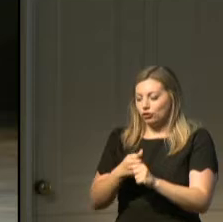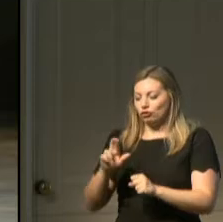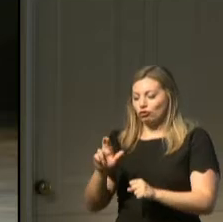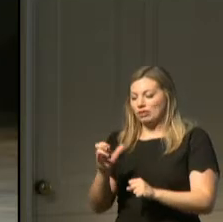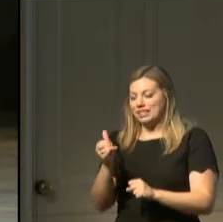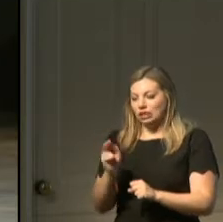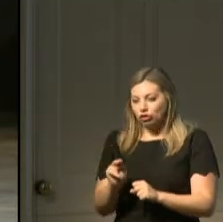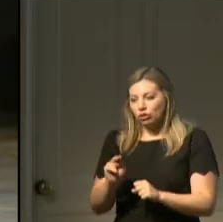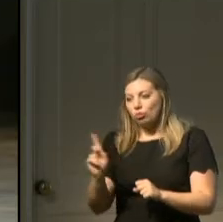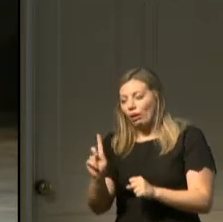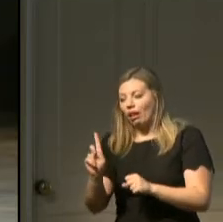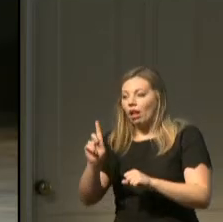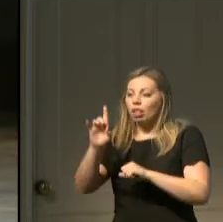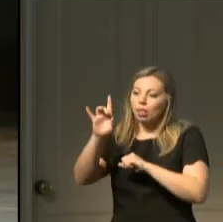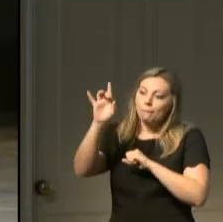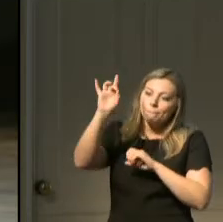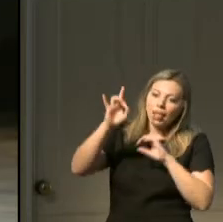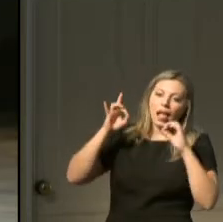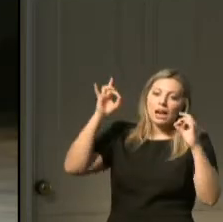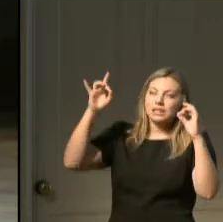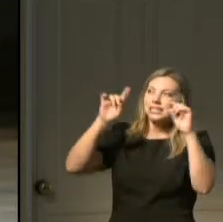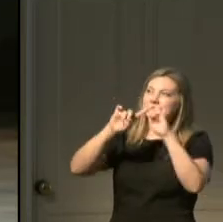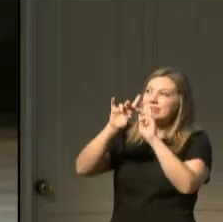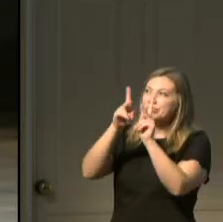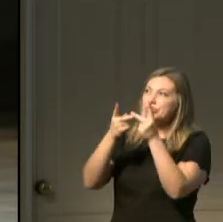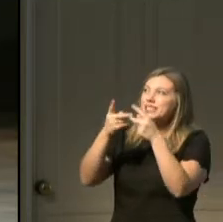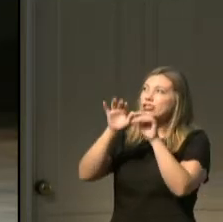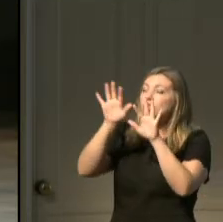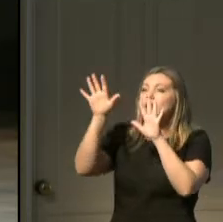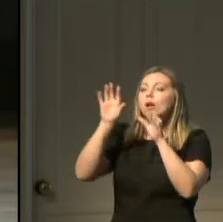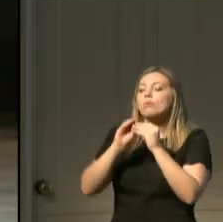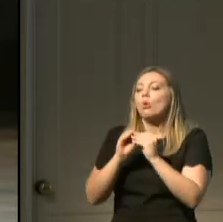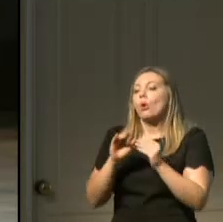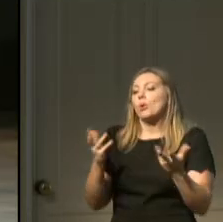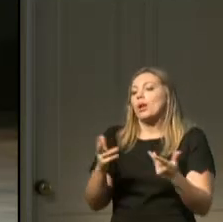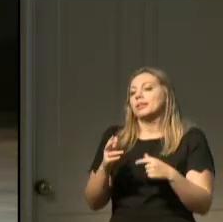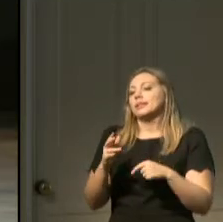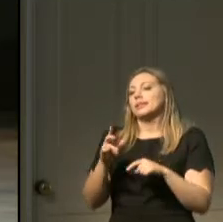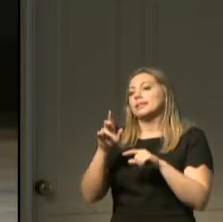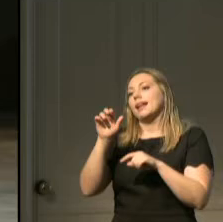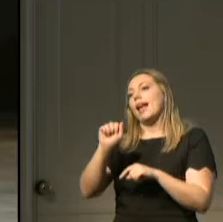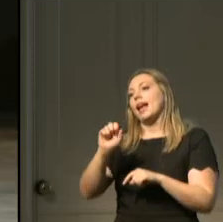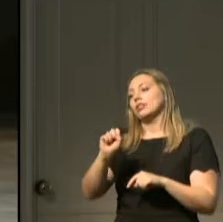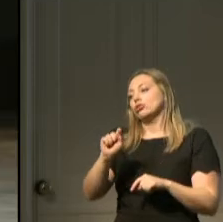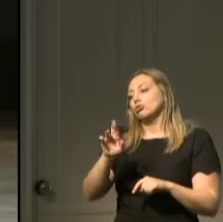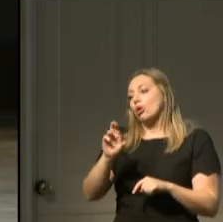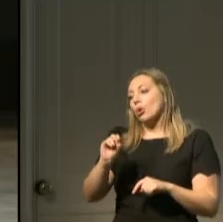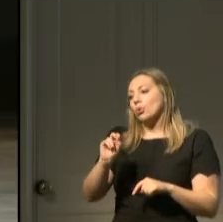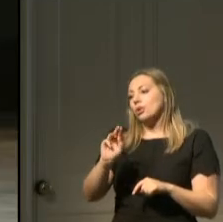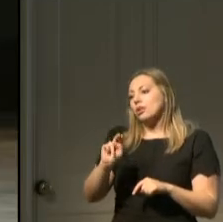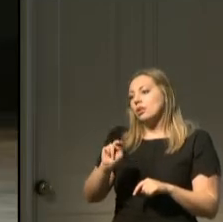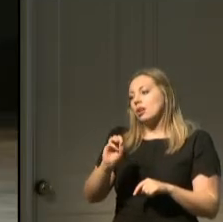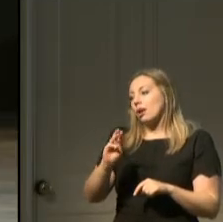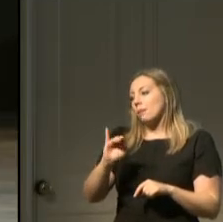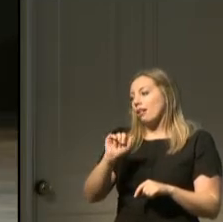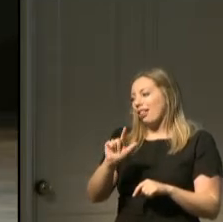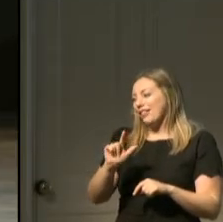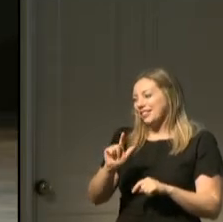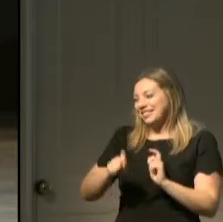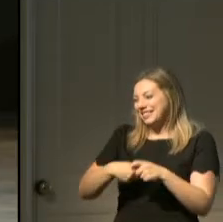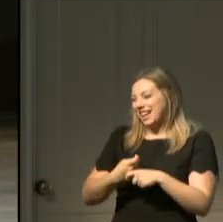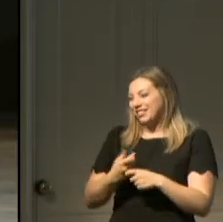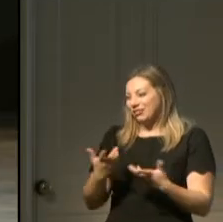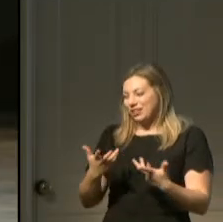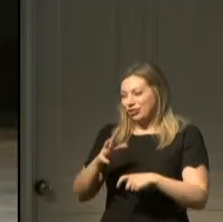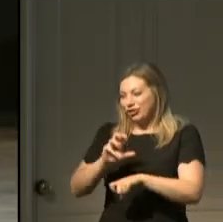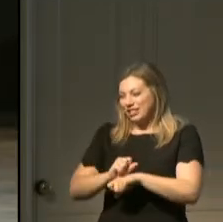their relative positions. So it's more of an astronomical device than it is a traditional clock. But I